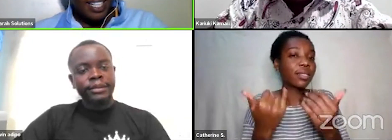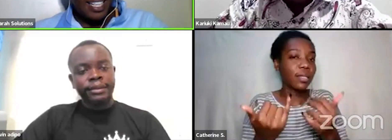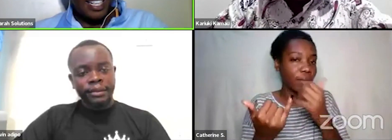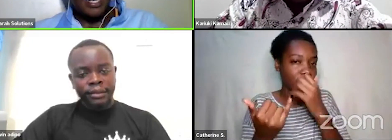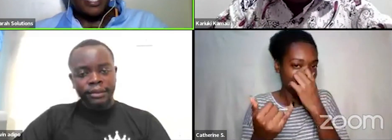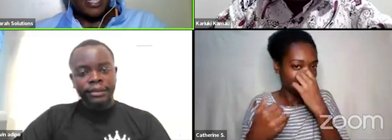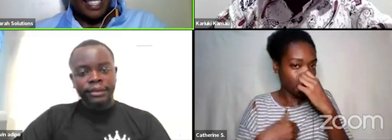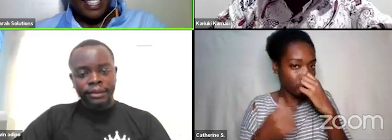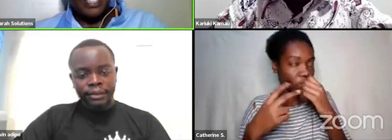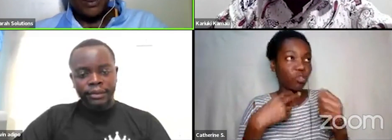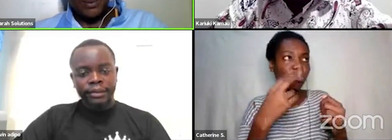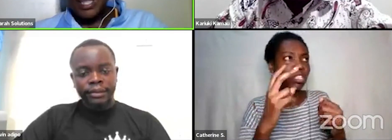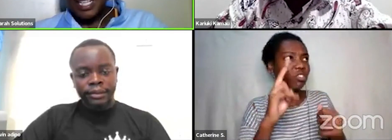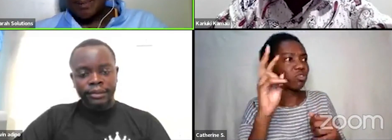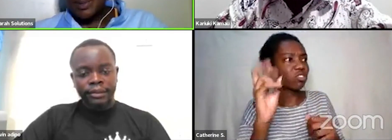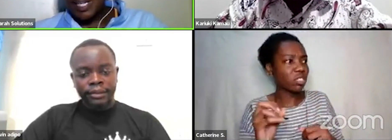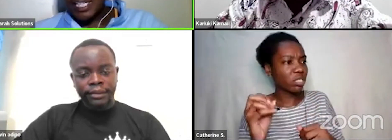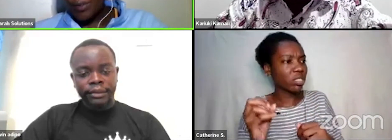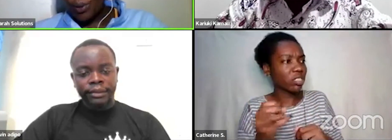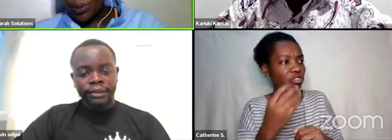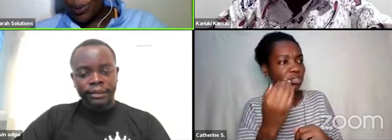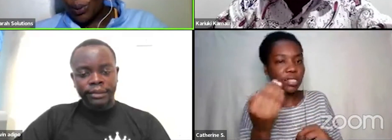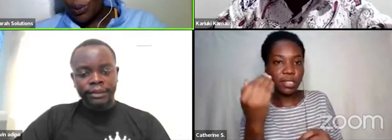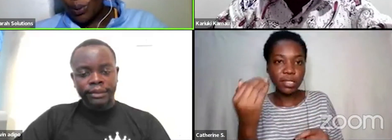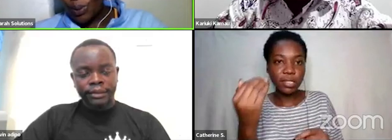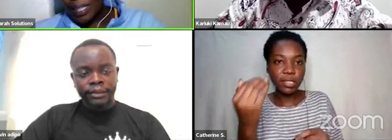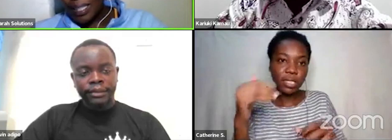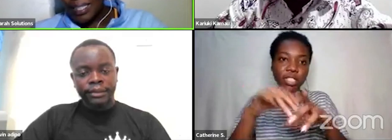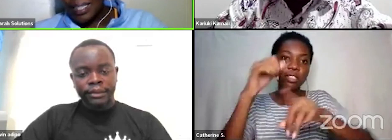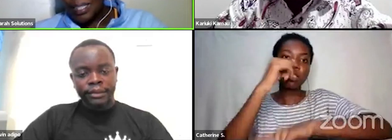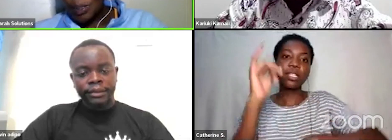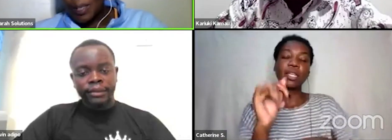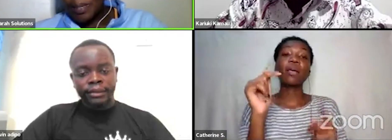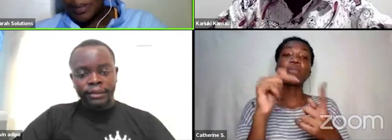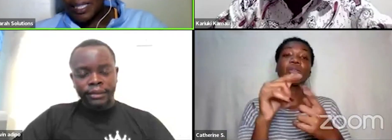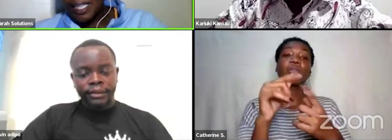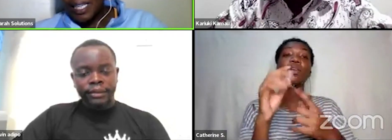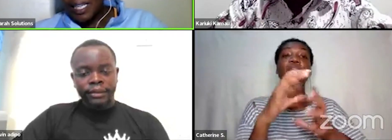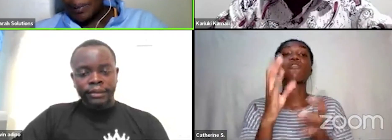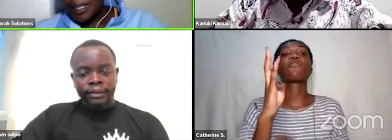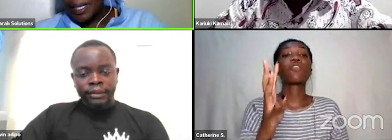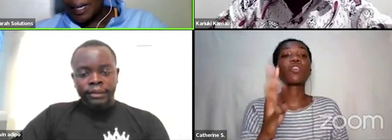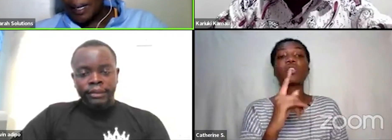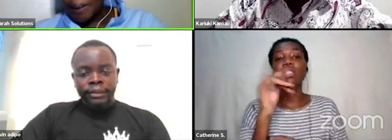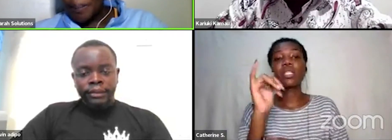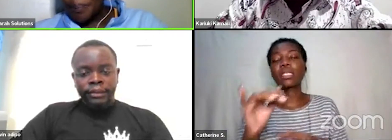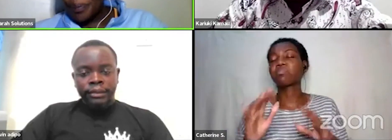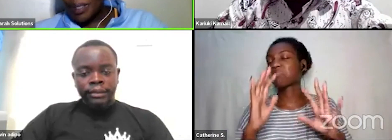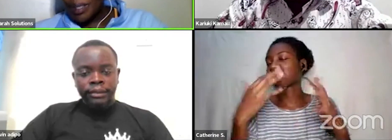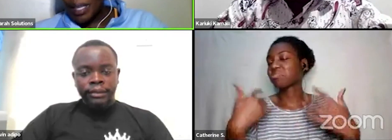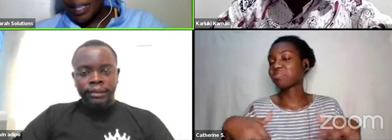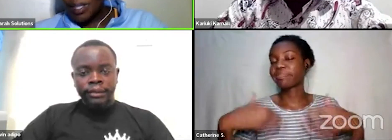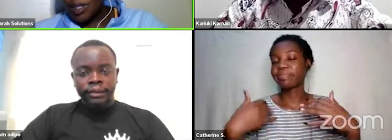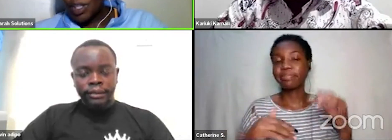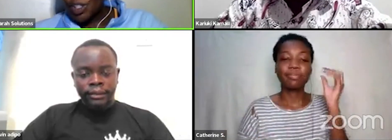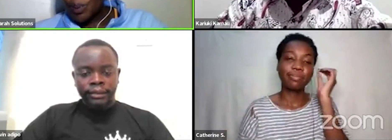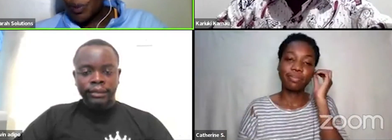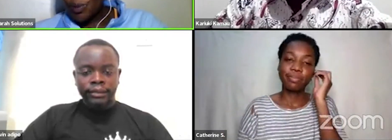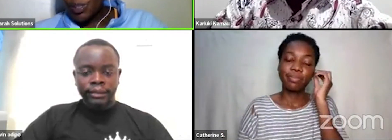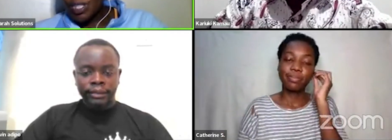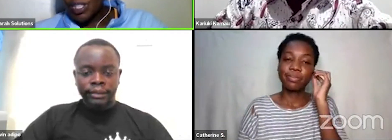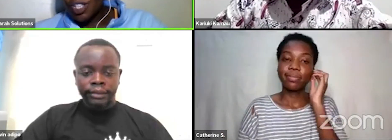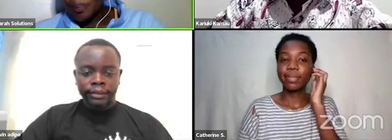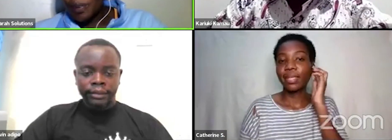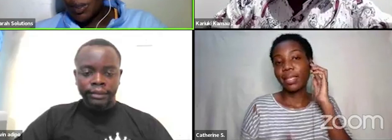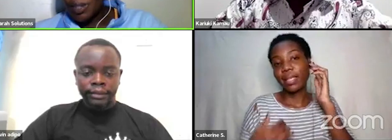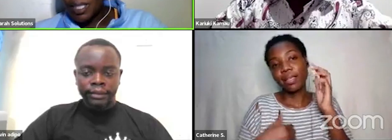students in that school up to class 4. So that's quite amazing. I mean, are there